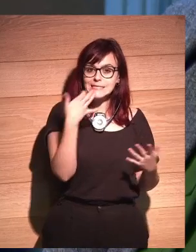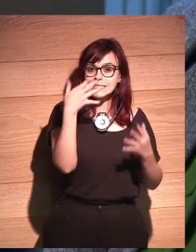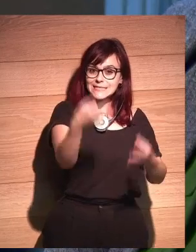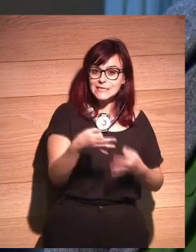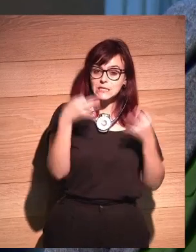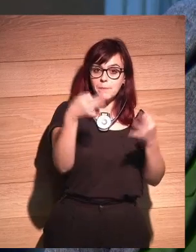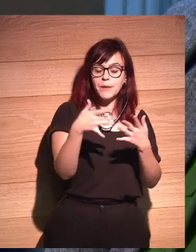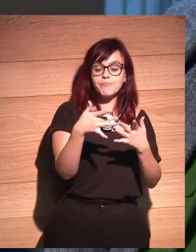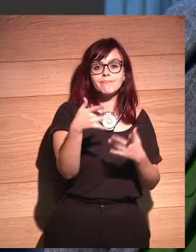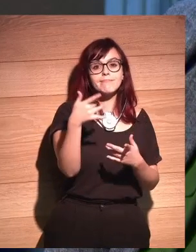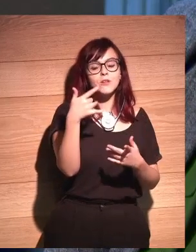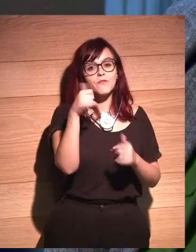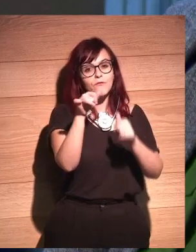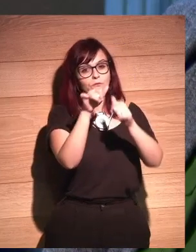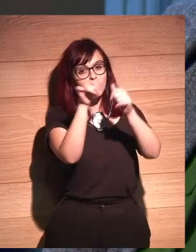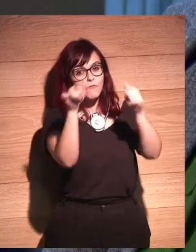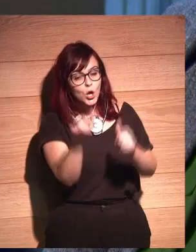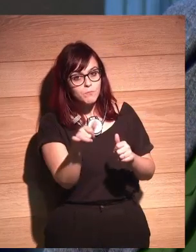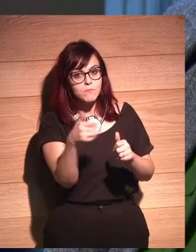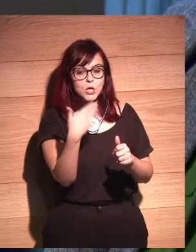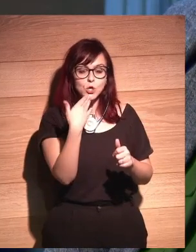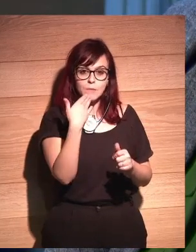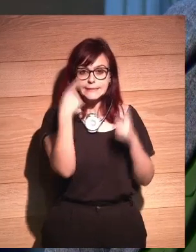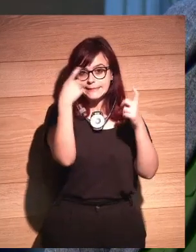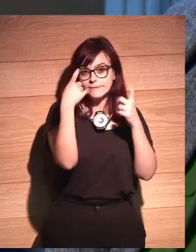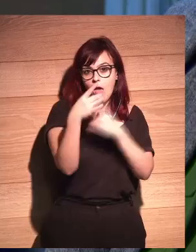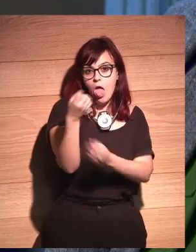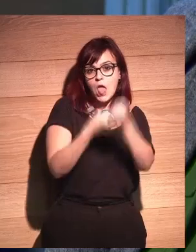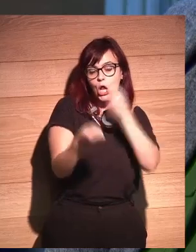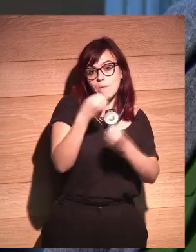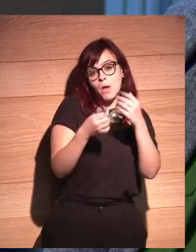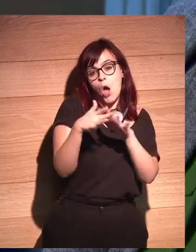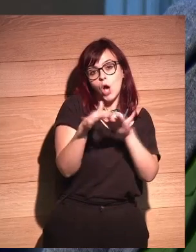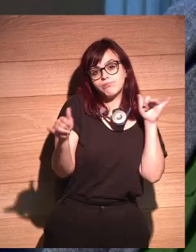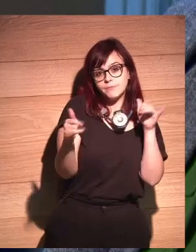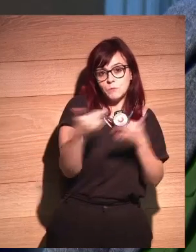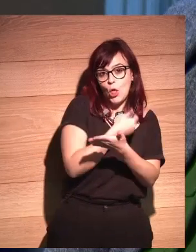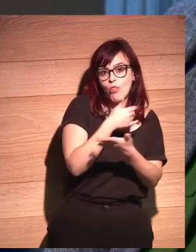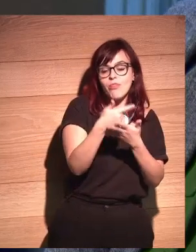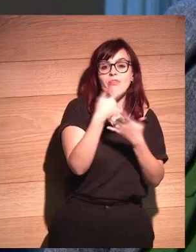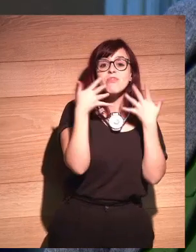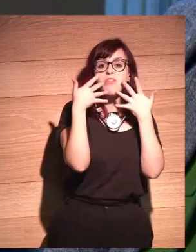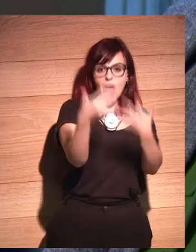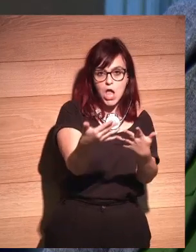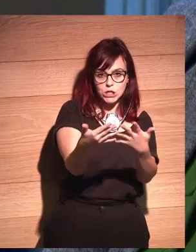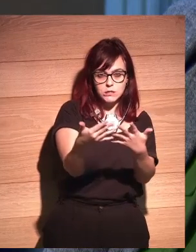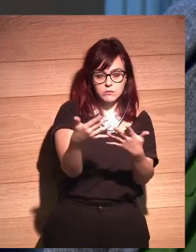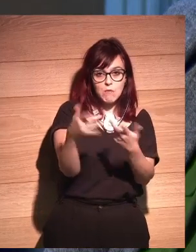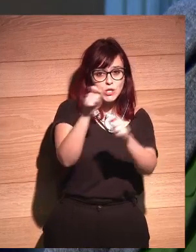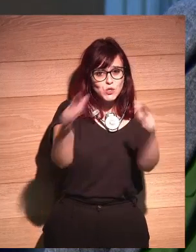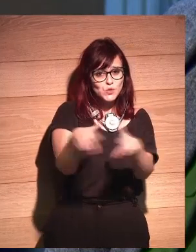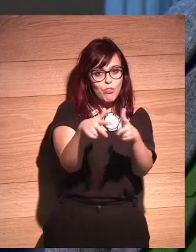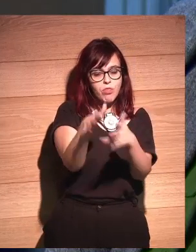And it took maybe less than 10 years, and it's completely changed our society. So I think that's